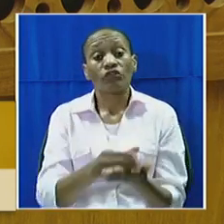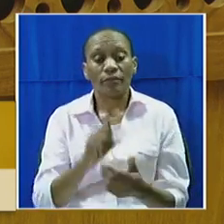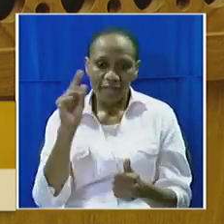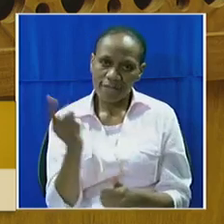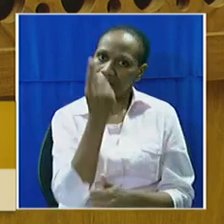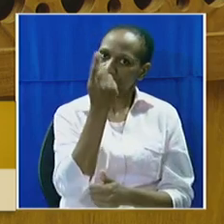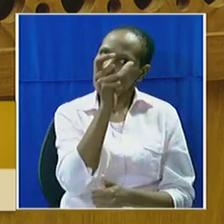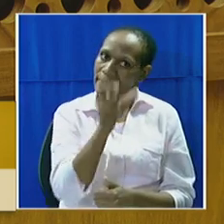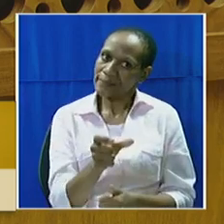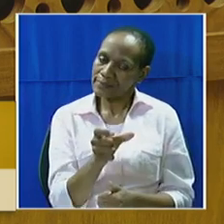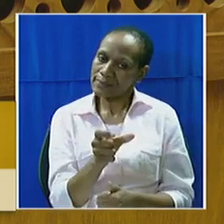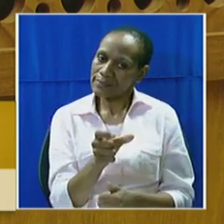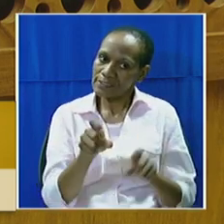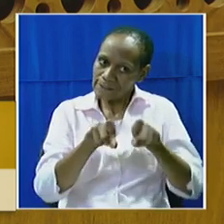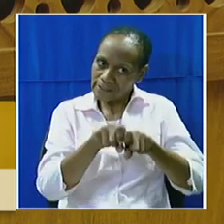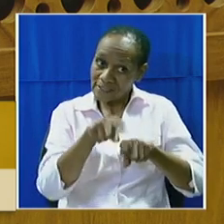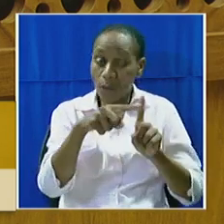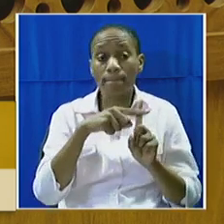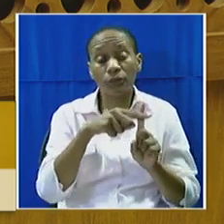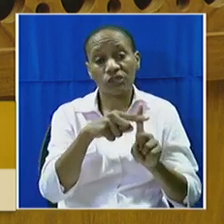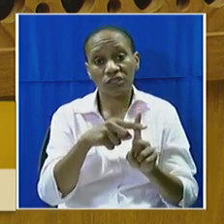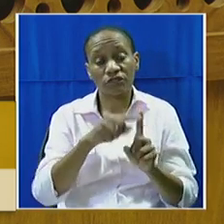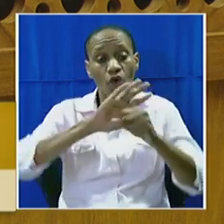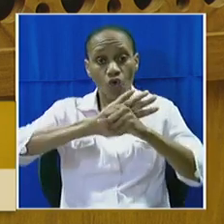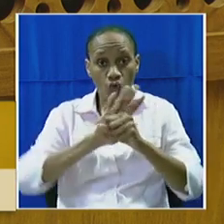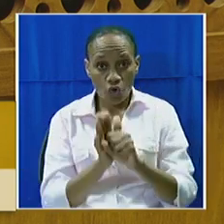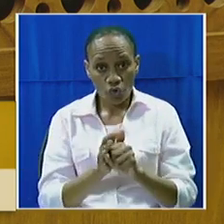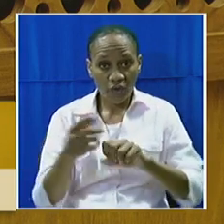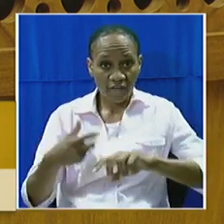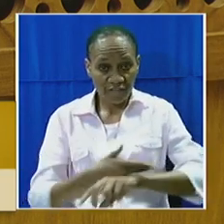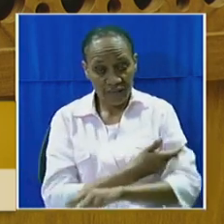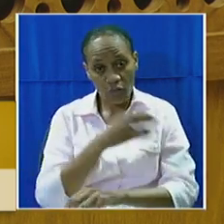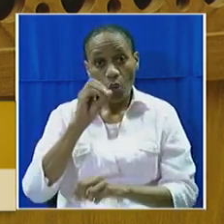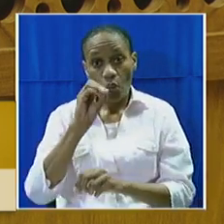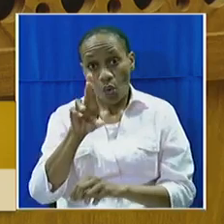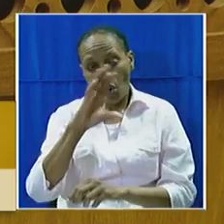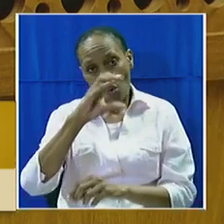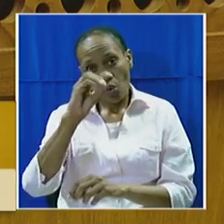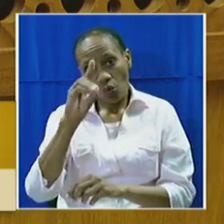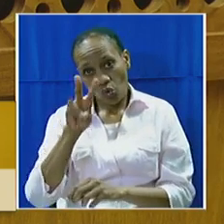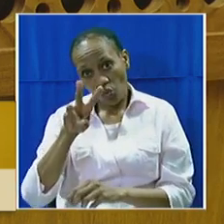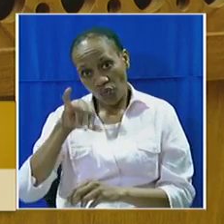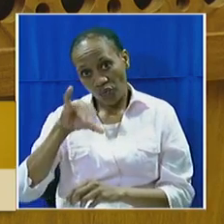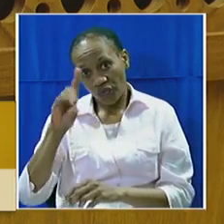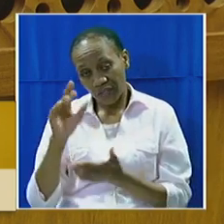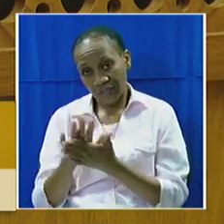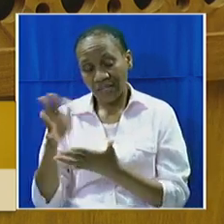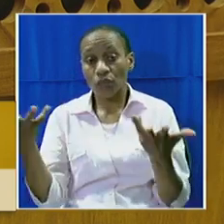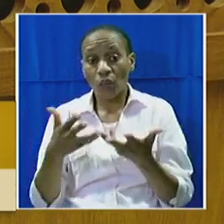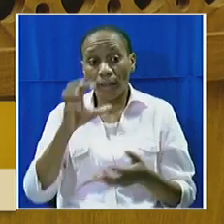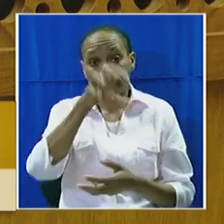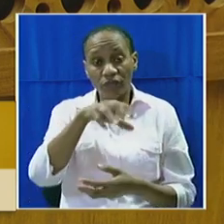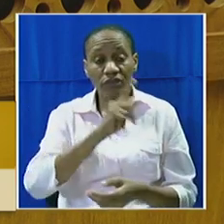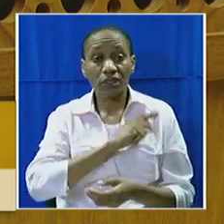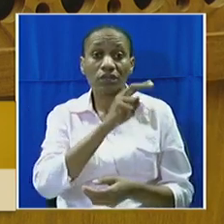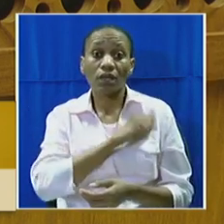case that has tested positive for the coronavirus or COVID-19 in South Africa, in KwaZulu-Natal. I